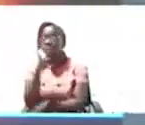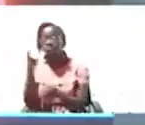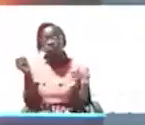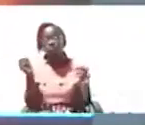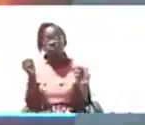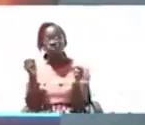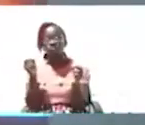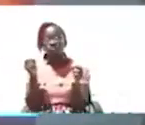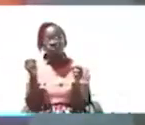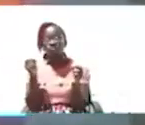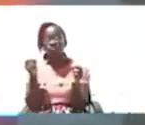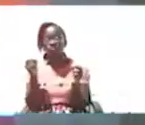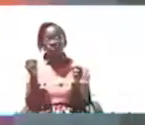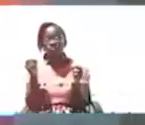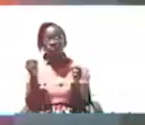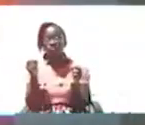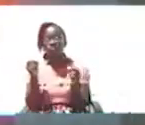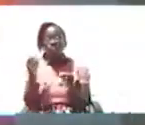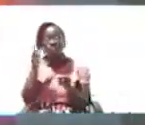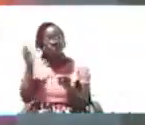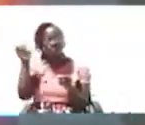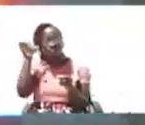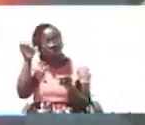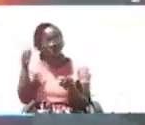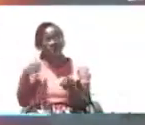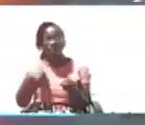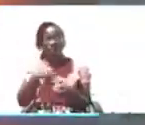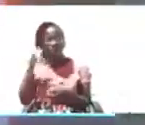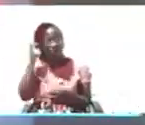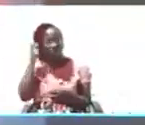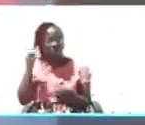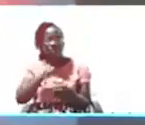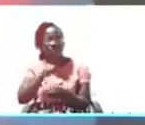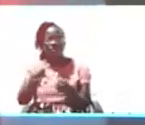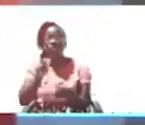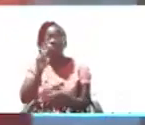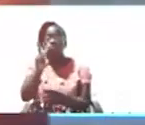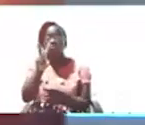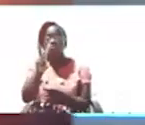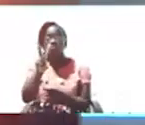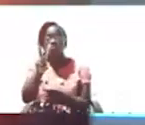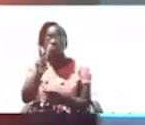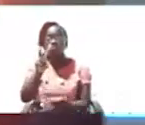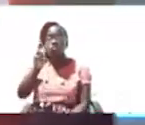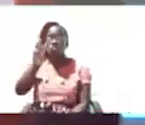Yesterday we heard two witches.